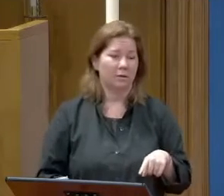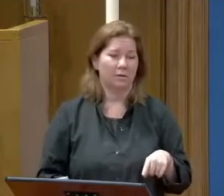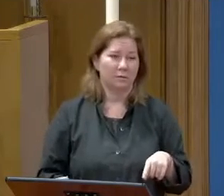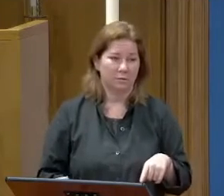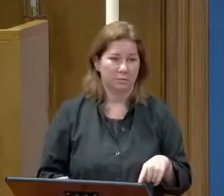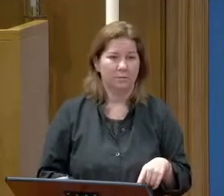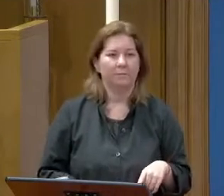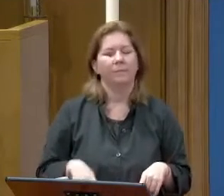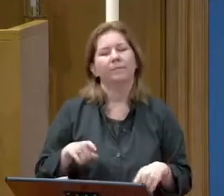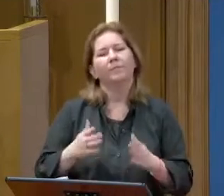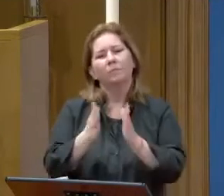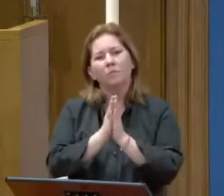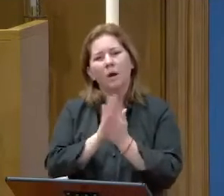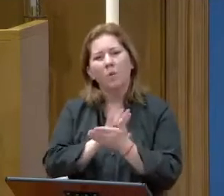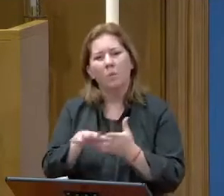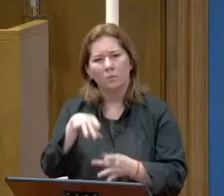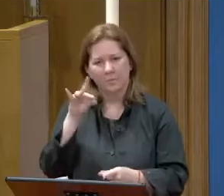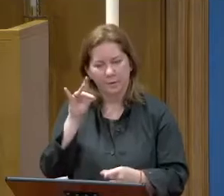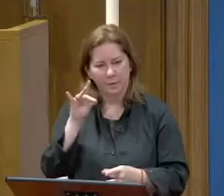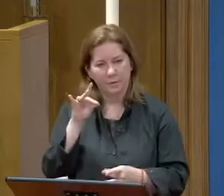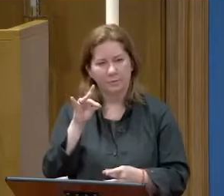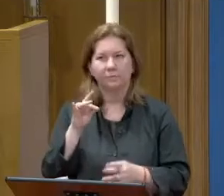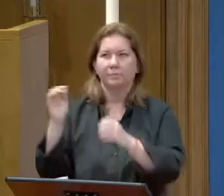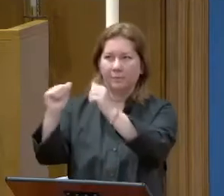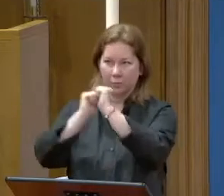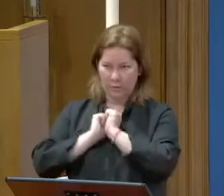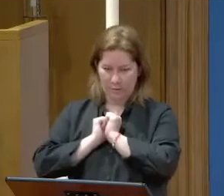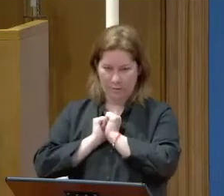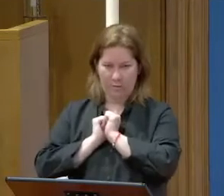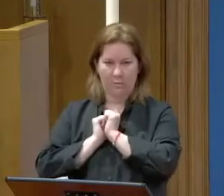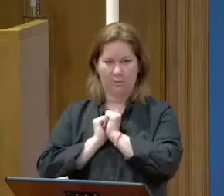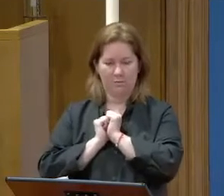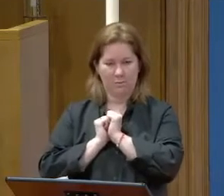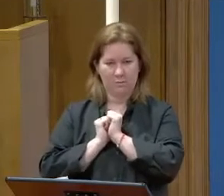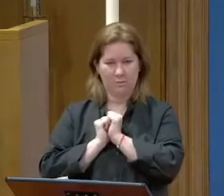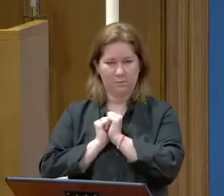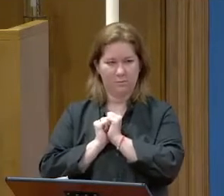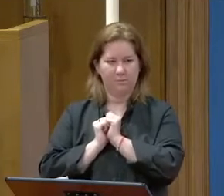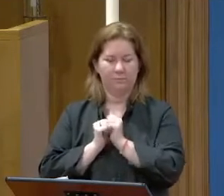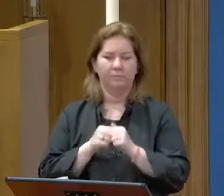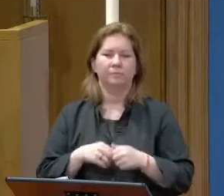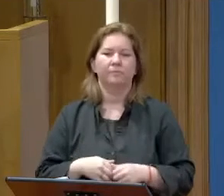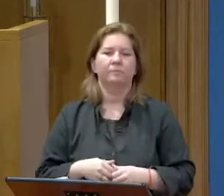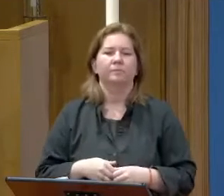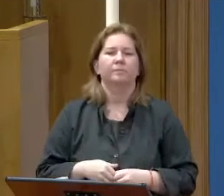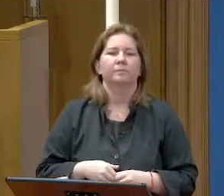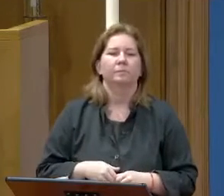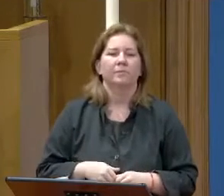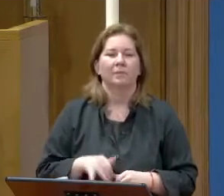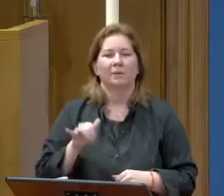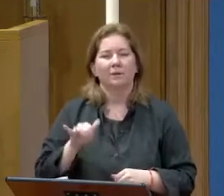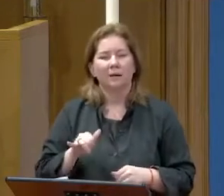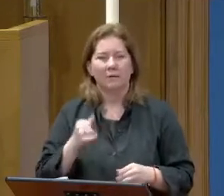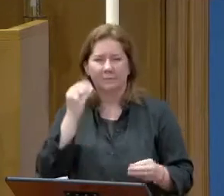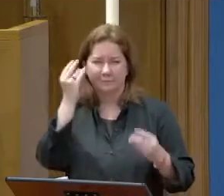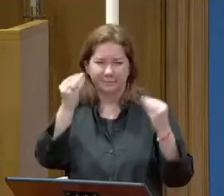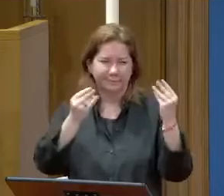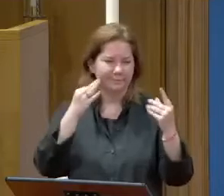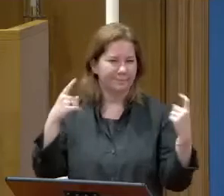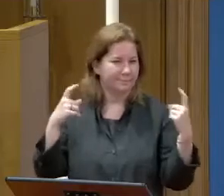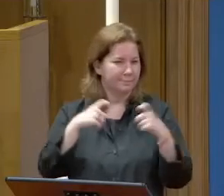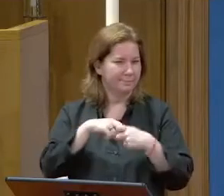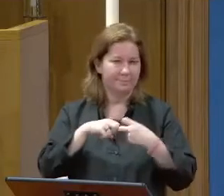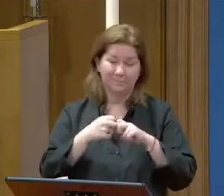We need to ask the Holy Spirit to be with us as we look at this complicated problem, because we can't give